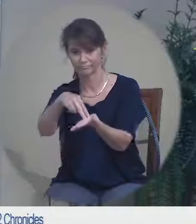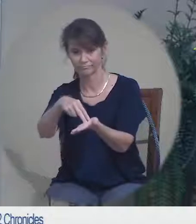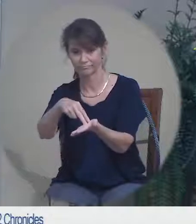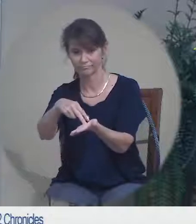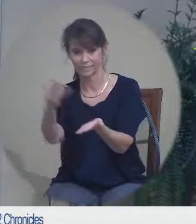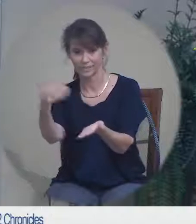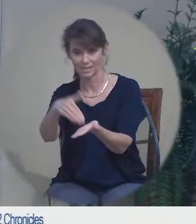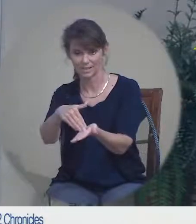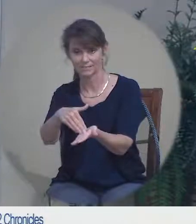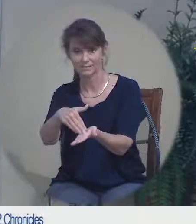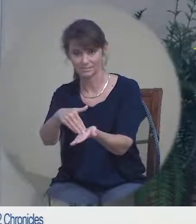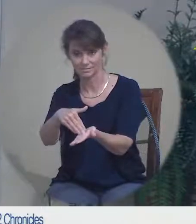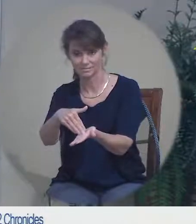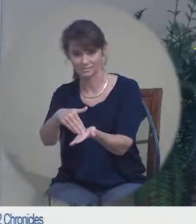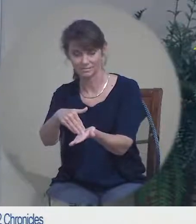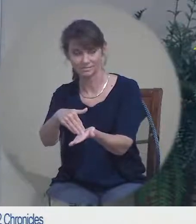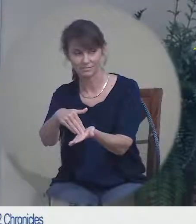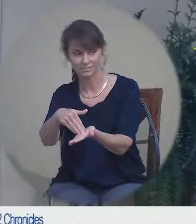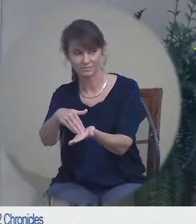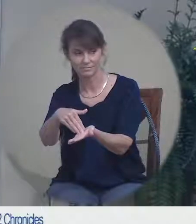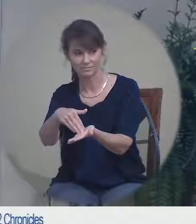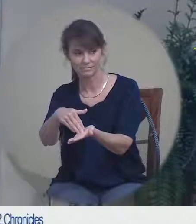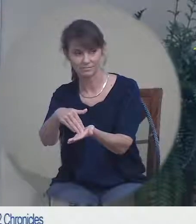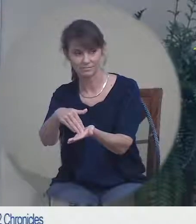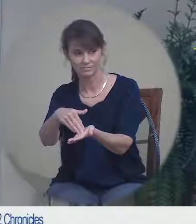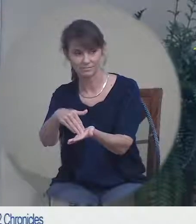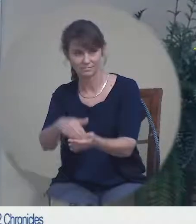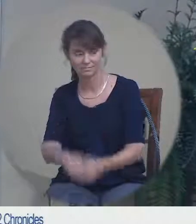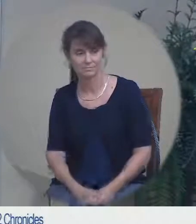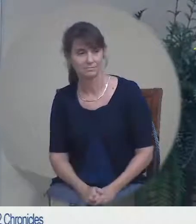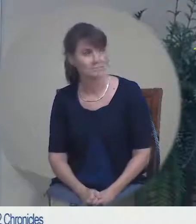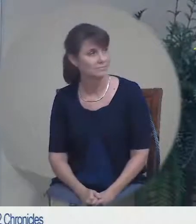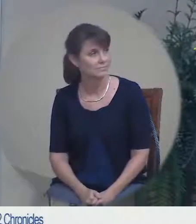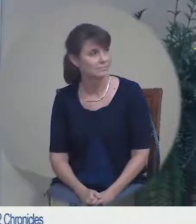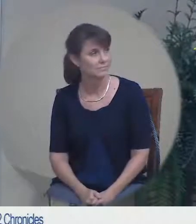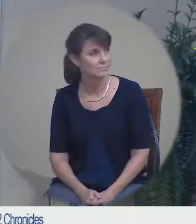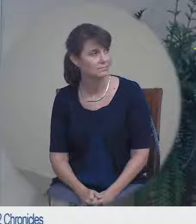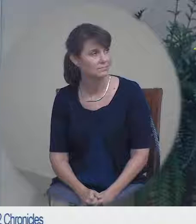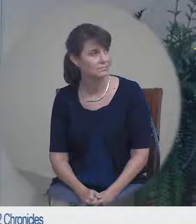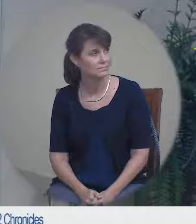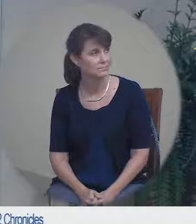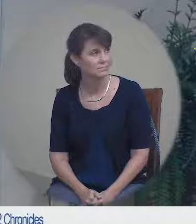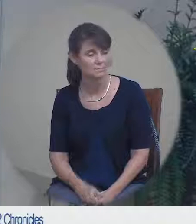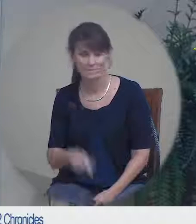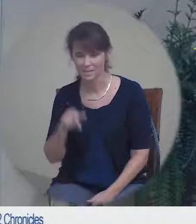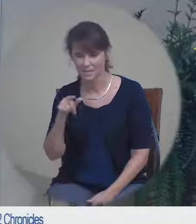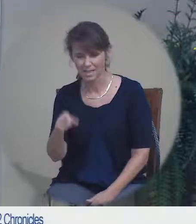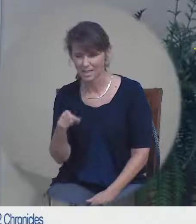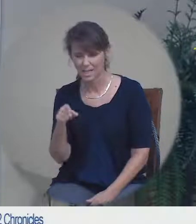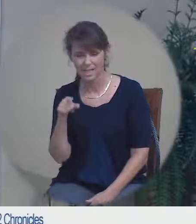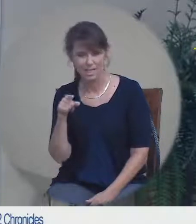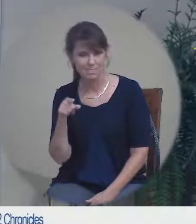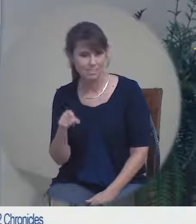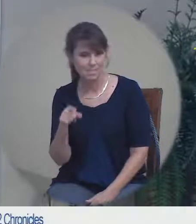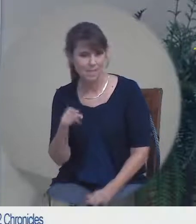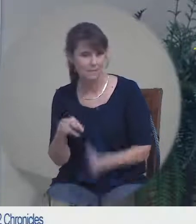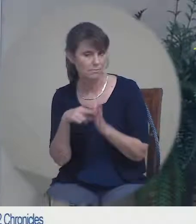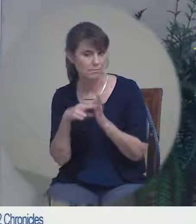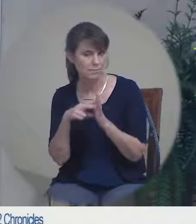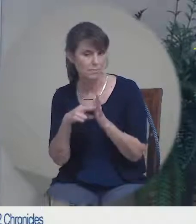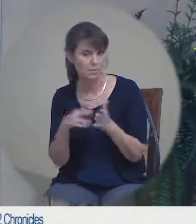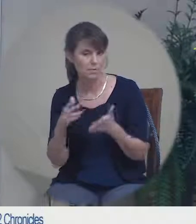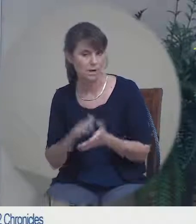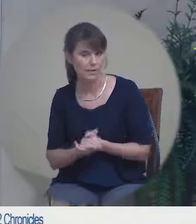I think there's a couple of ideas I'll just throw out for your consideration. First of all, I think it may be pointing to the idea that